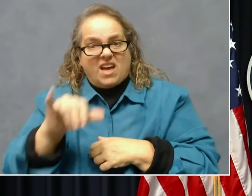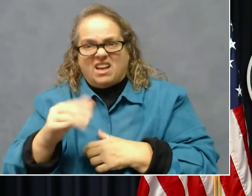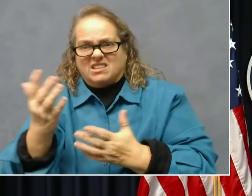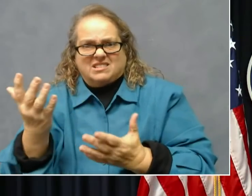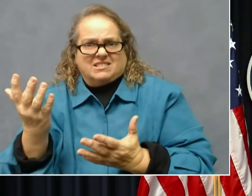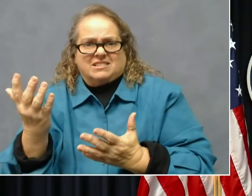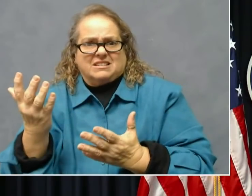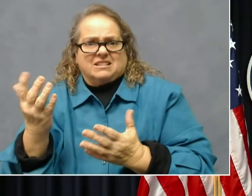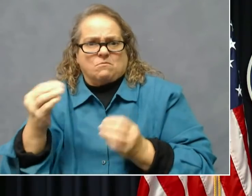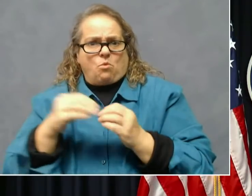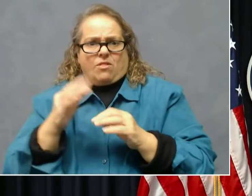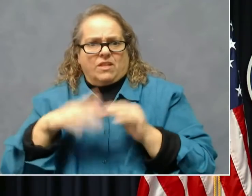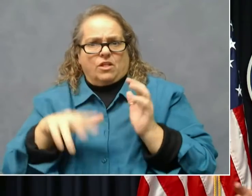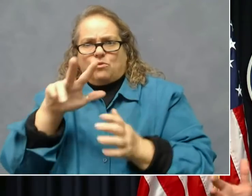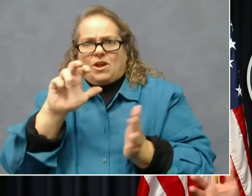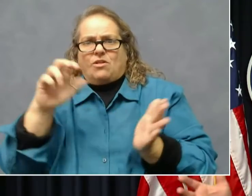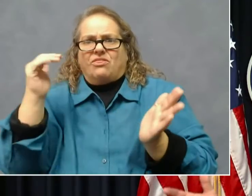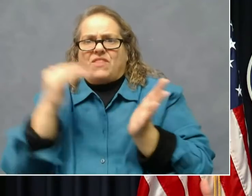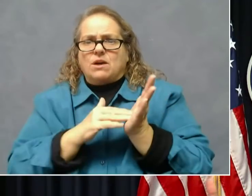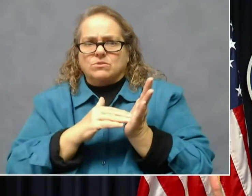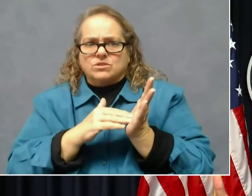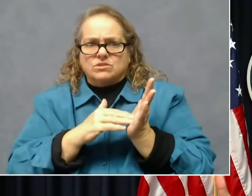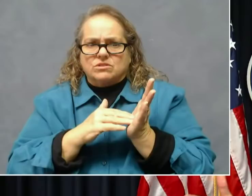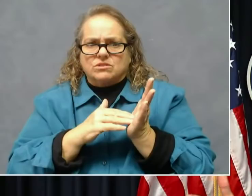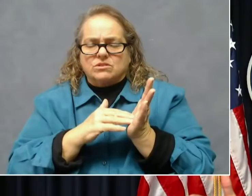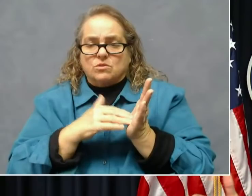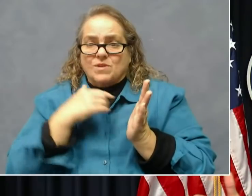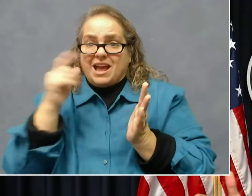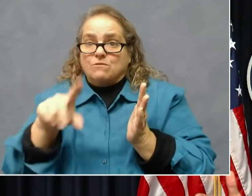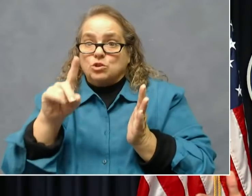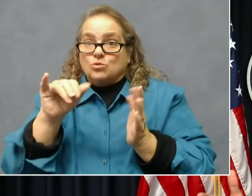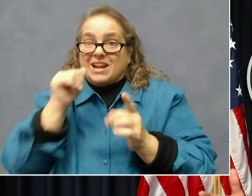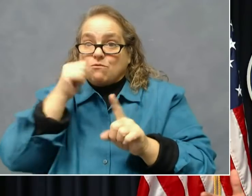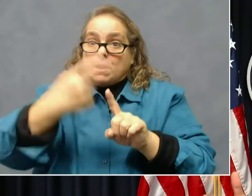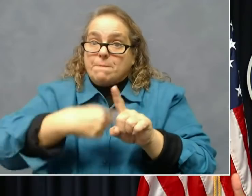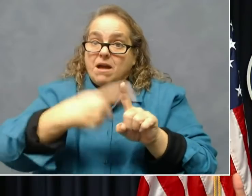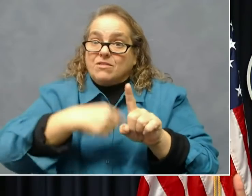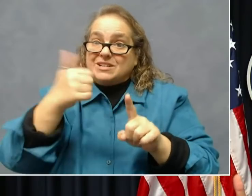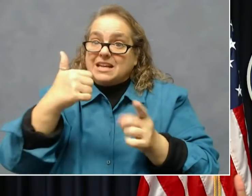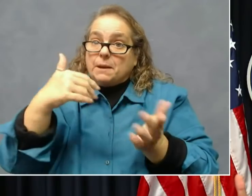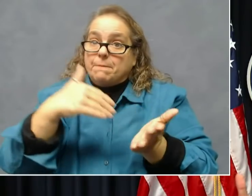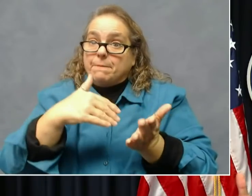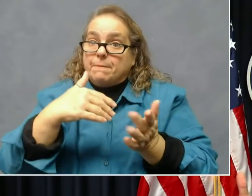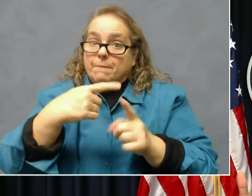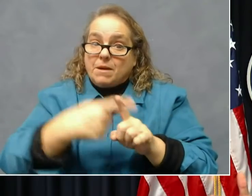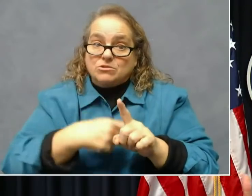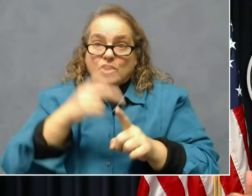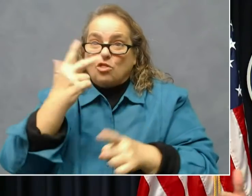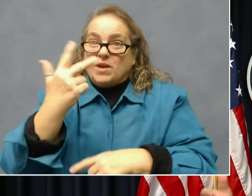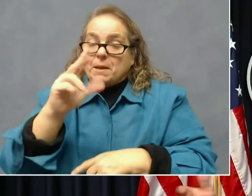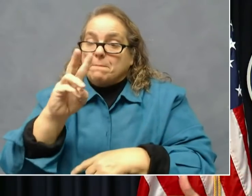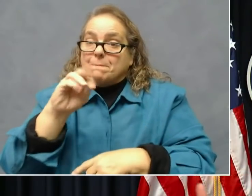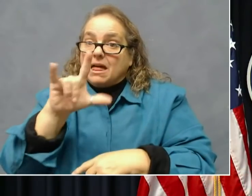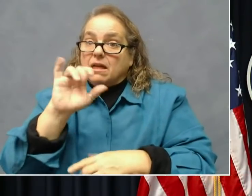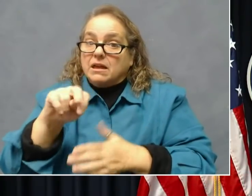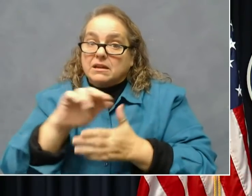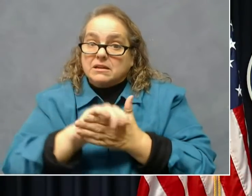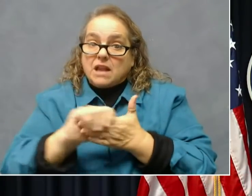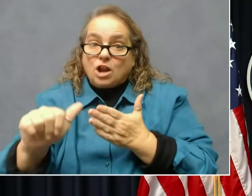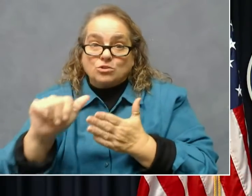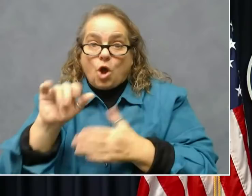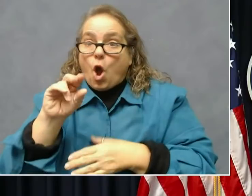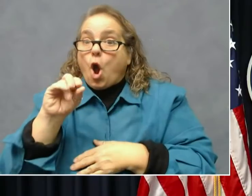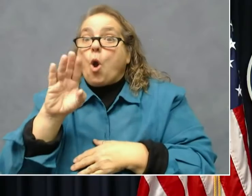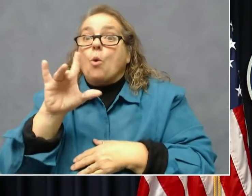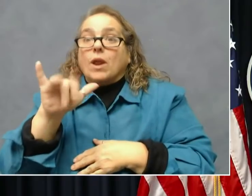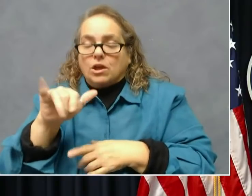300 grand? And we would have had to do it every month for 10 months. That's about $3 million just to continue